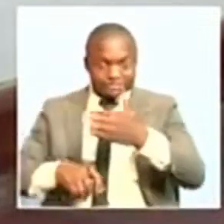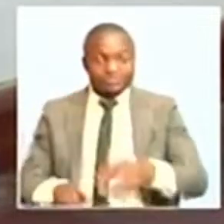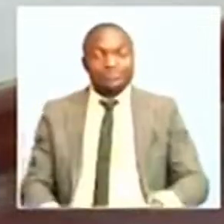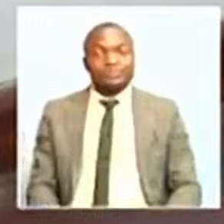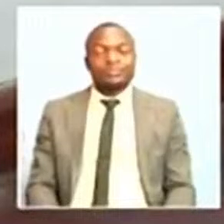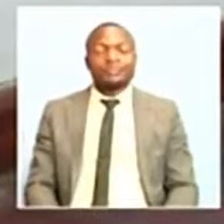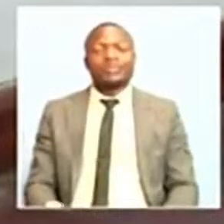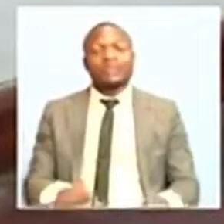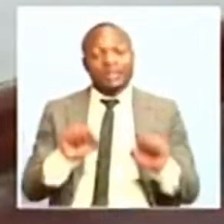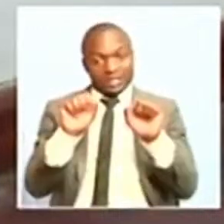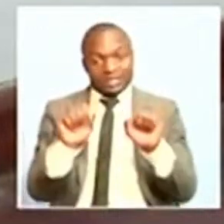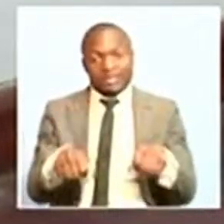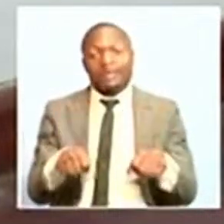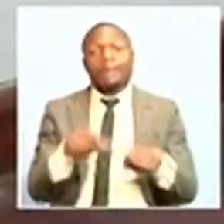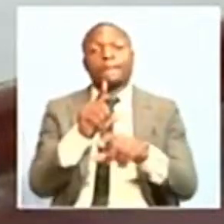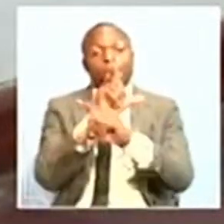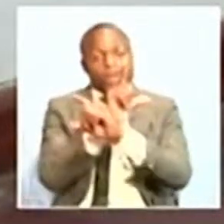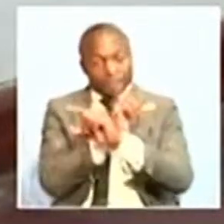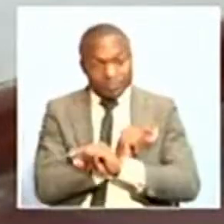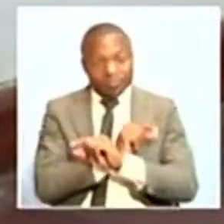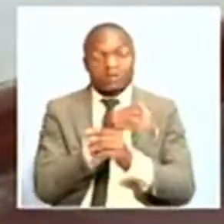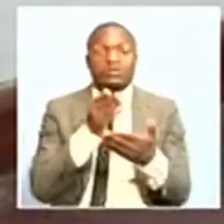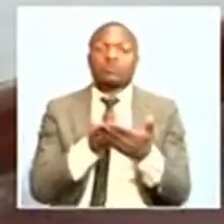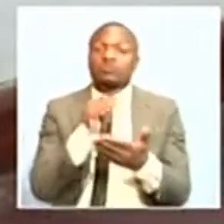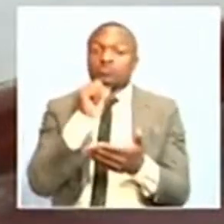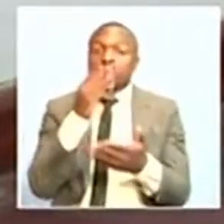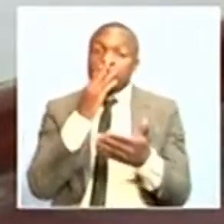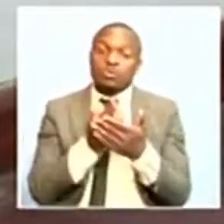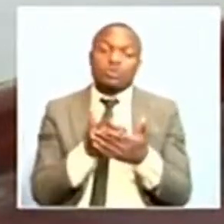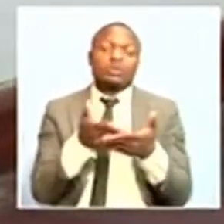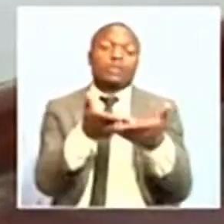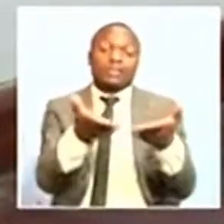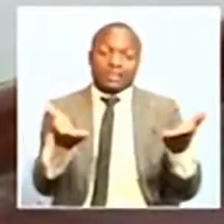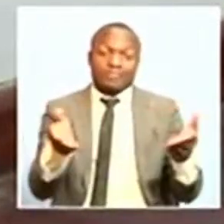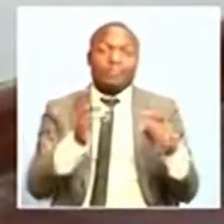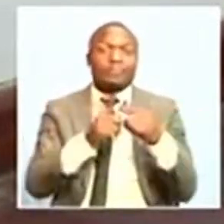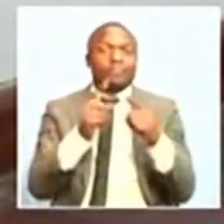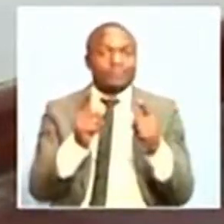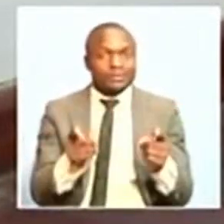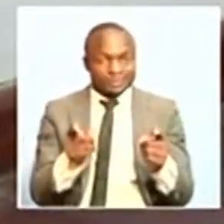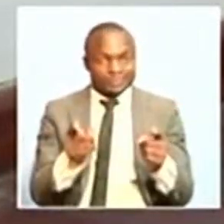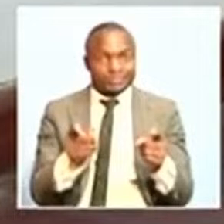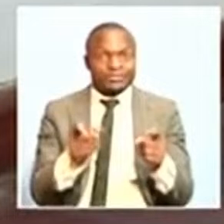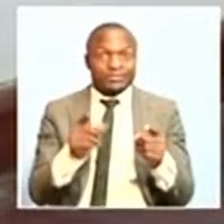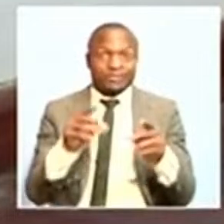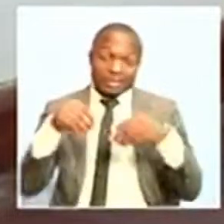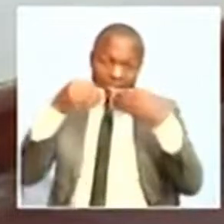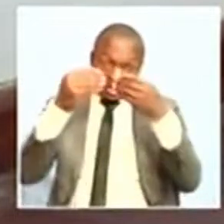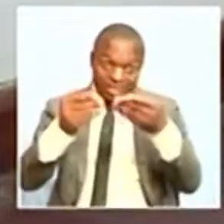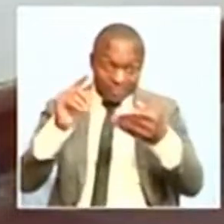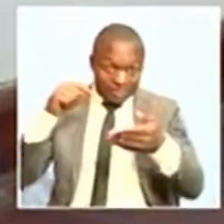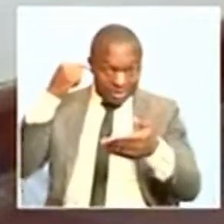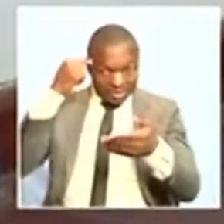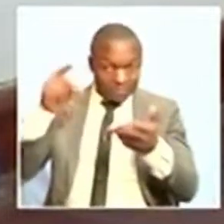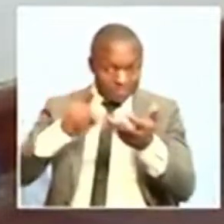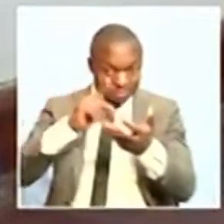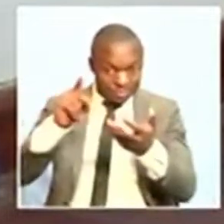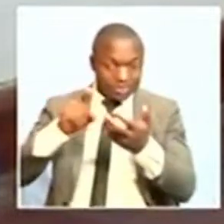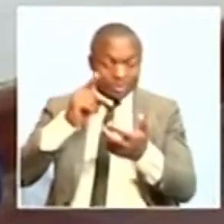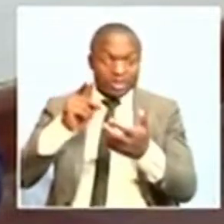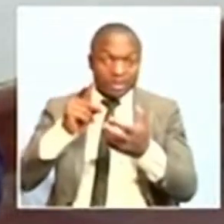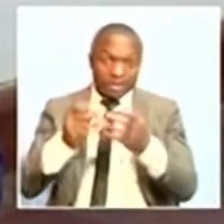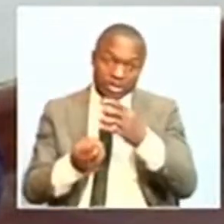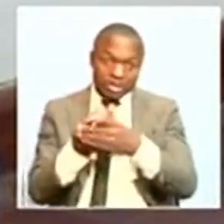they may be disadvantaged, so it may be a disincentive for them, particularly given government's priority to stimulate growth